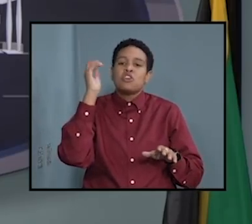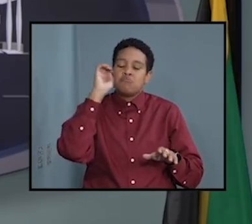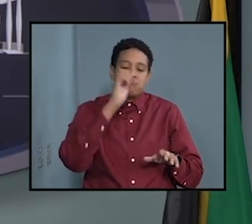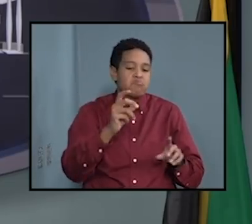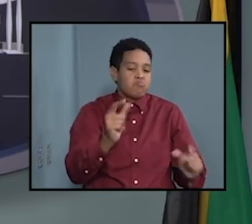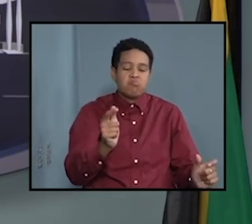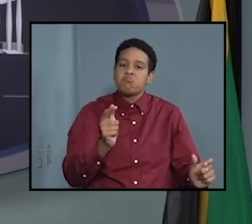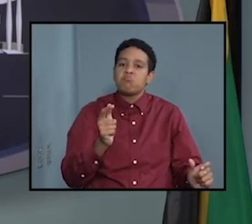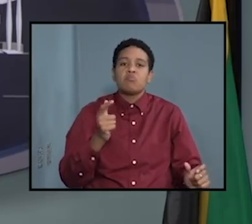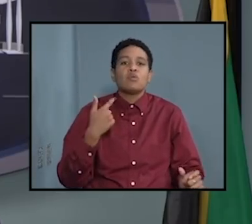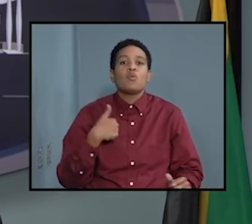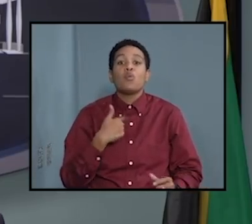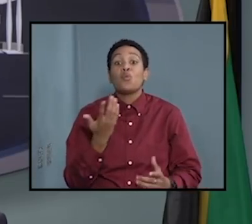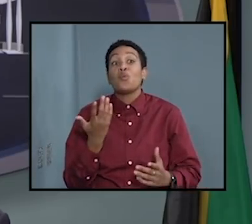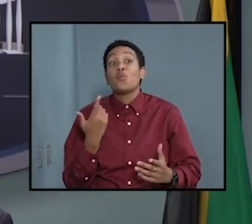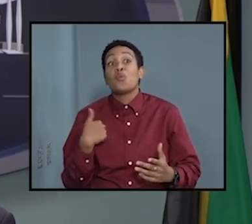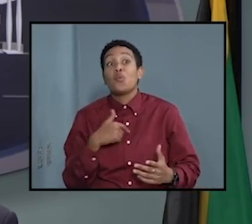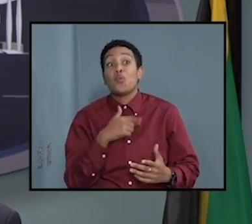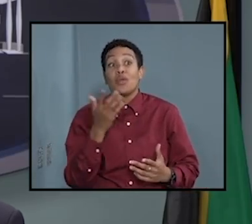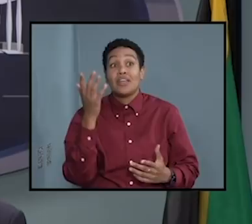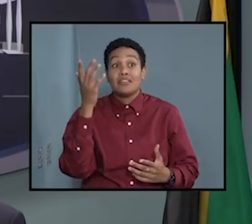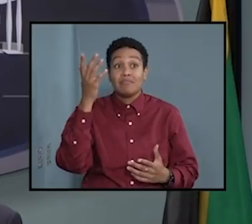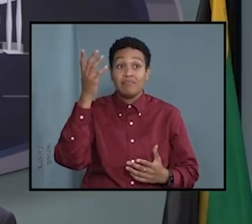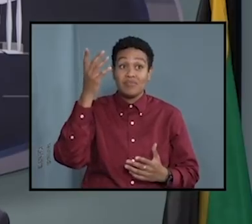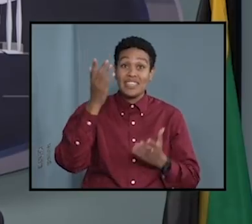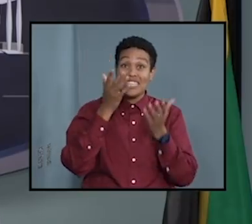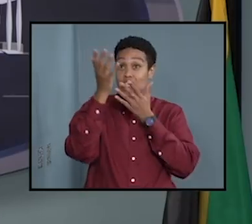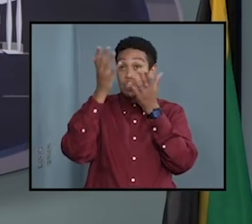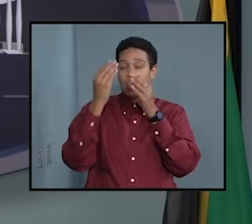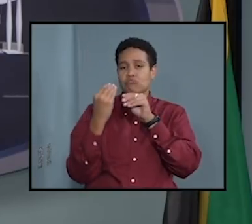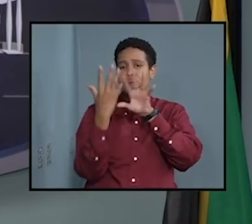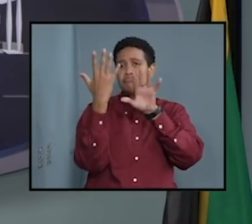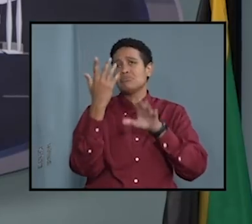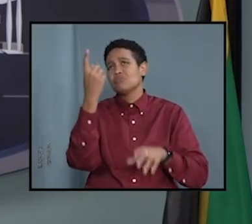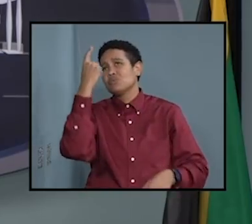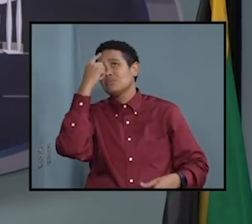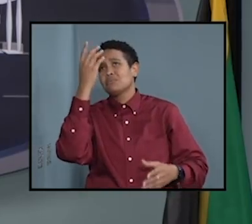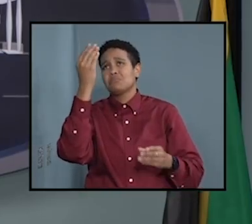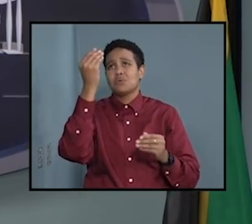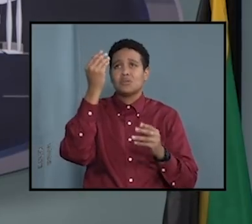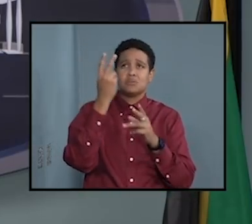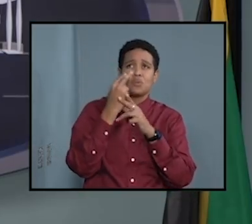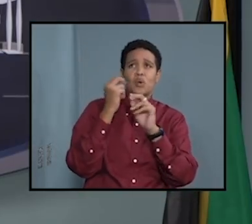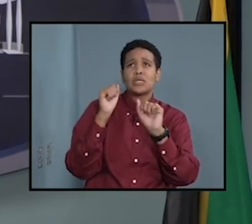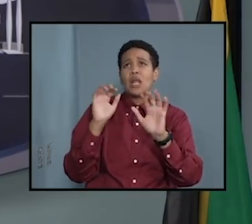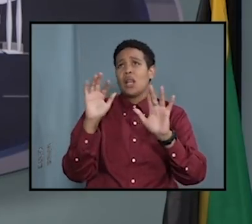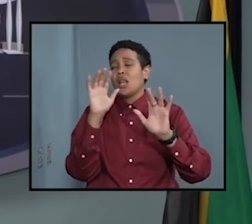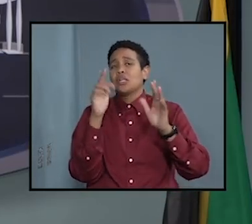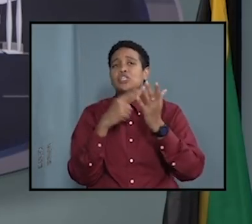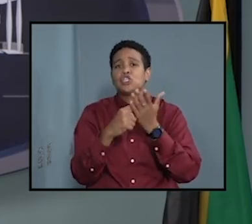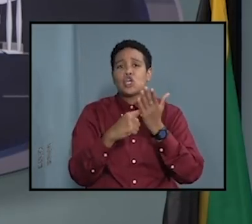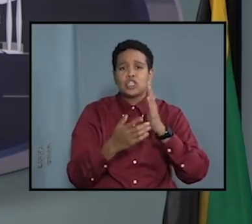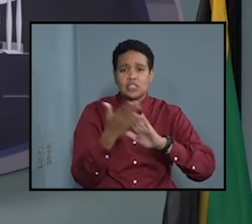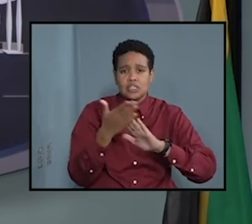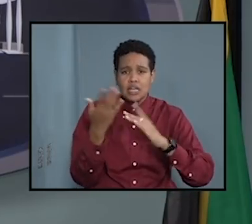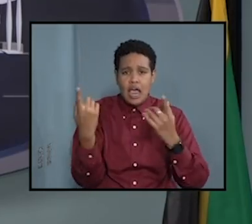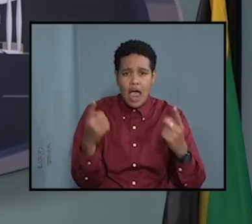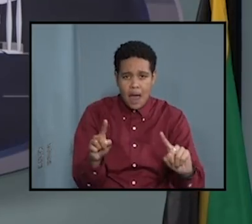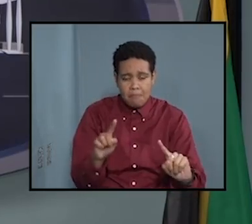point, virtually of course, and the discussions are underway, and we